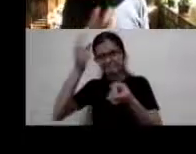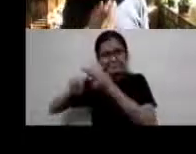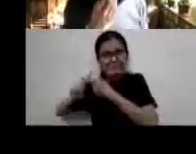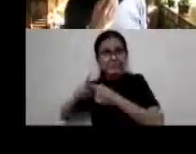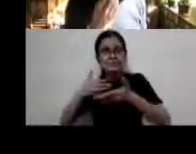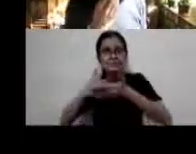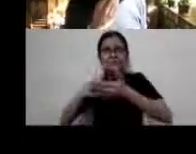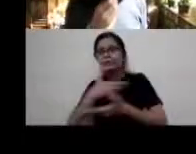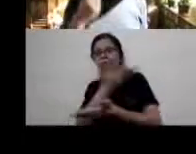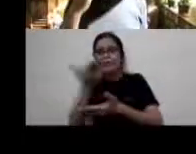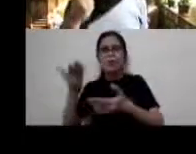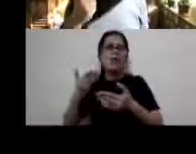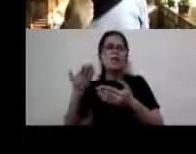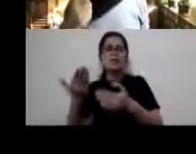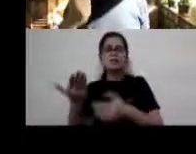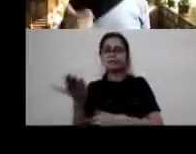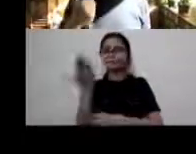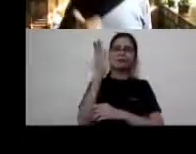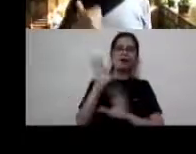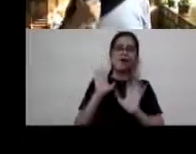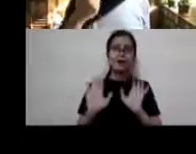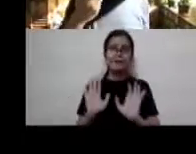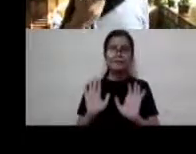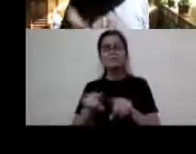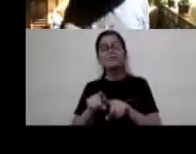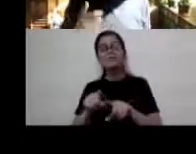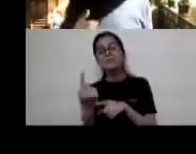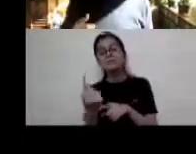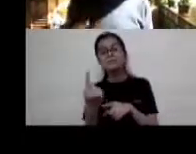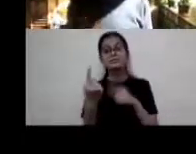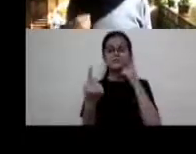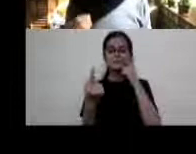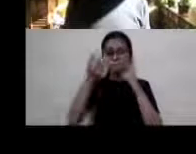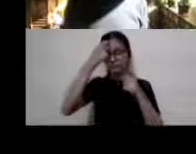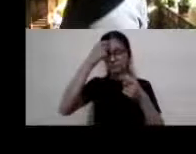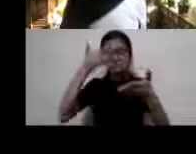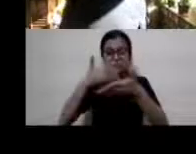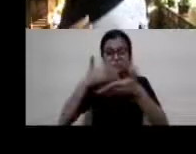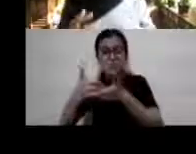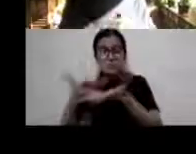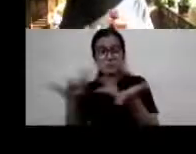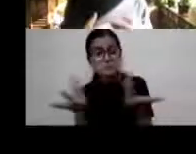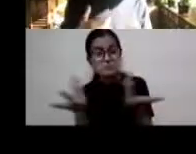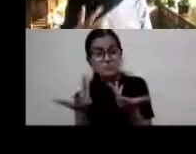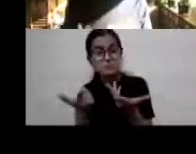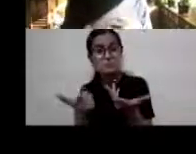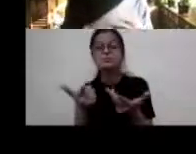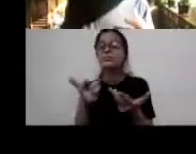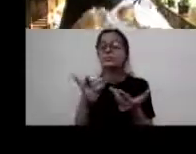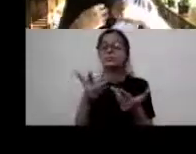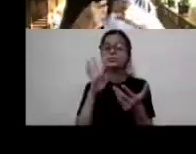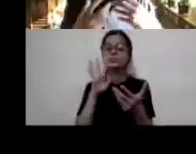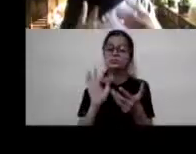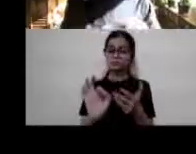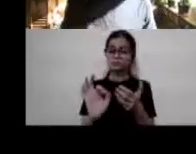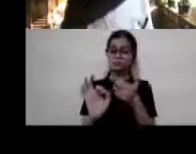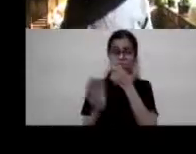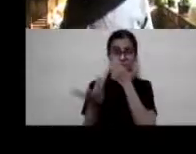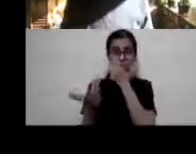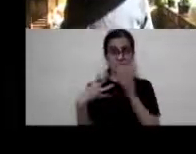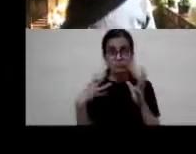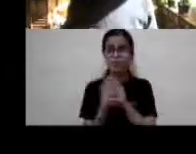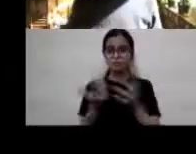we are facing. The one is a very, very problematic one, and this is that actually we have, like as